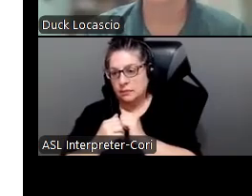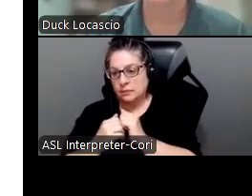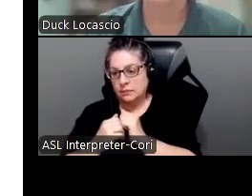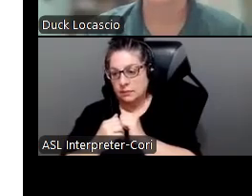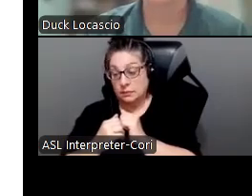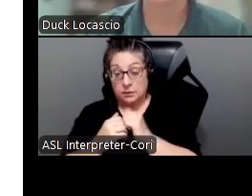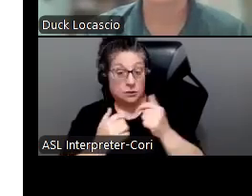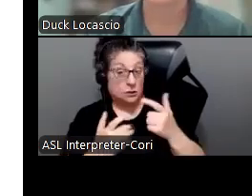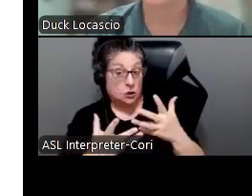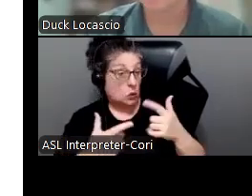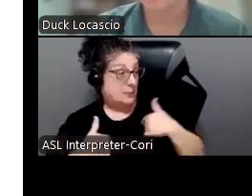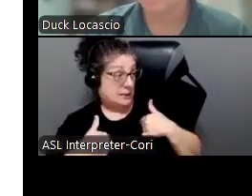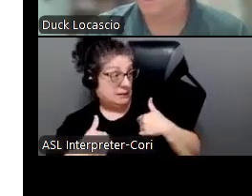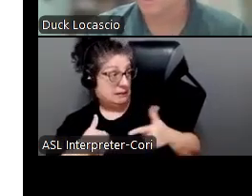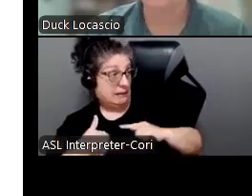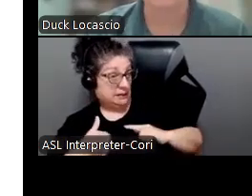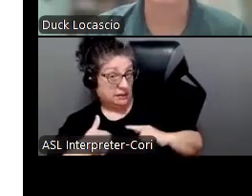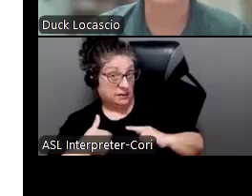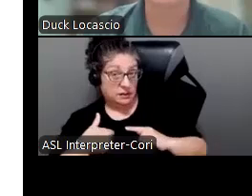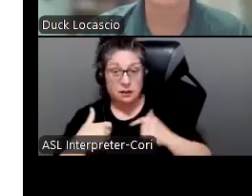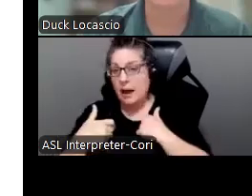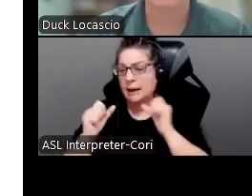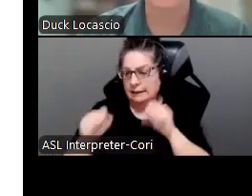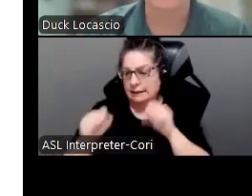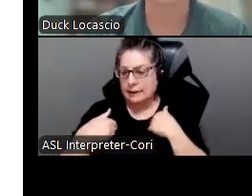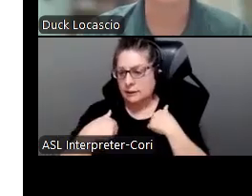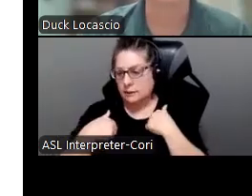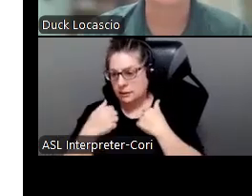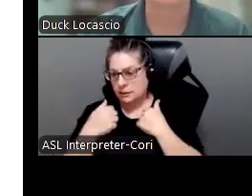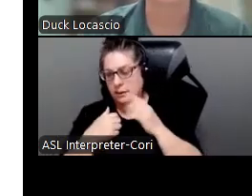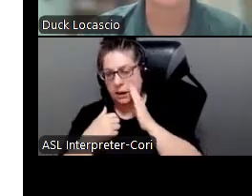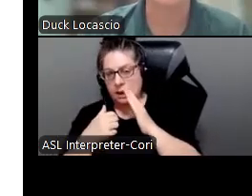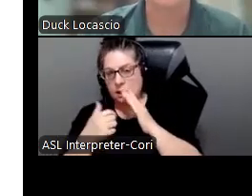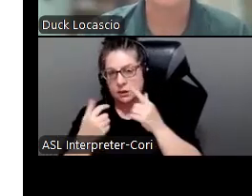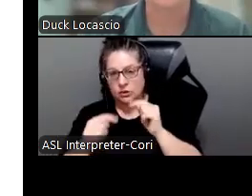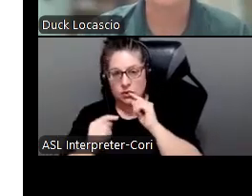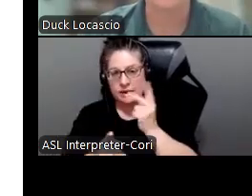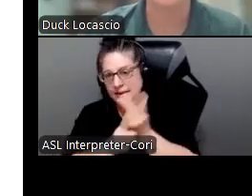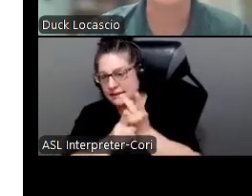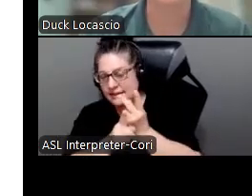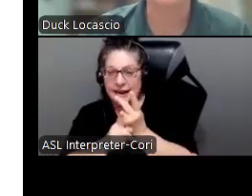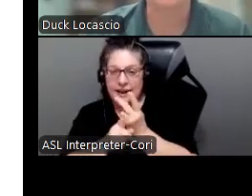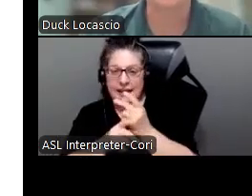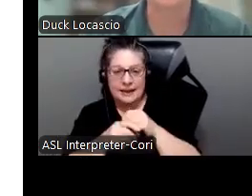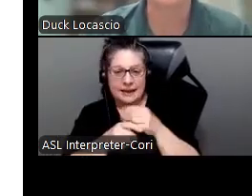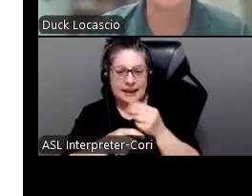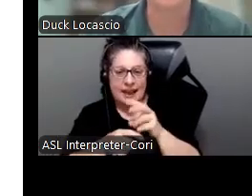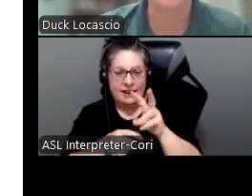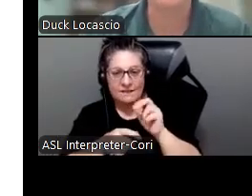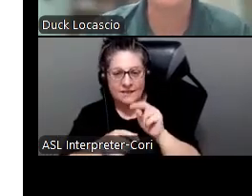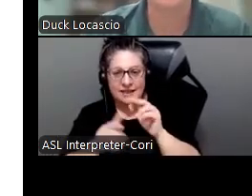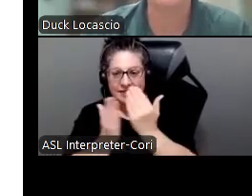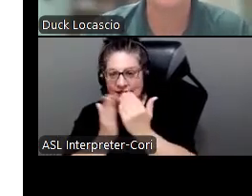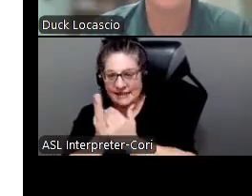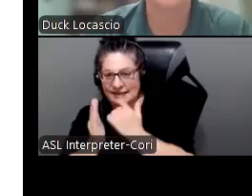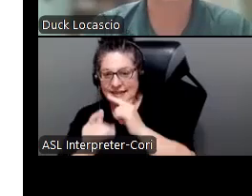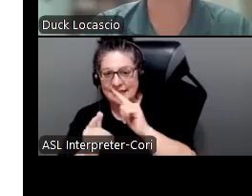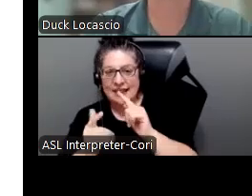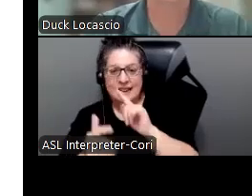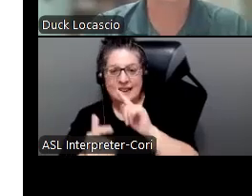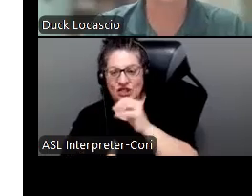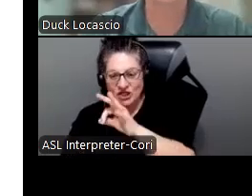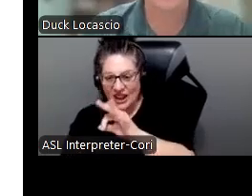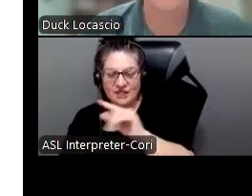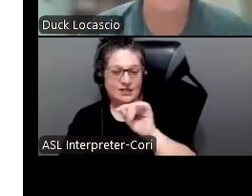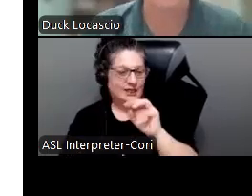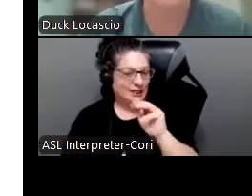Duck, you want me to go next? I'll go. I was just trying to stay in Haven's list. He said Jeff, Tim, Duck.